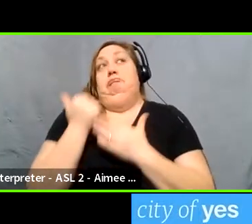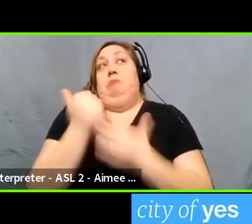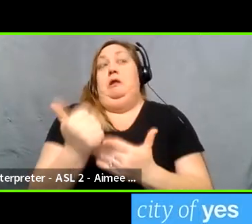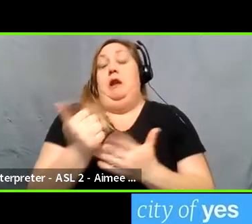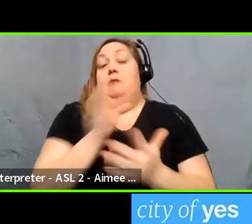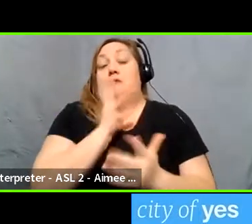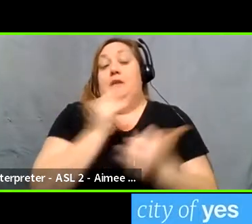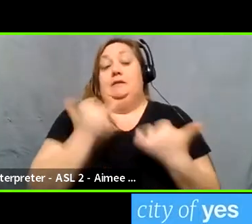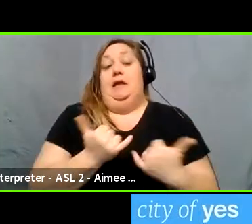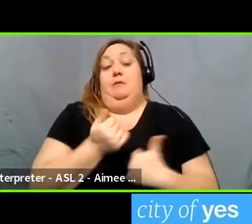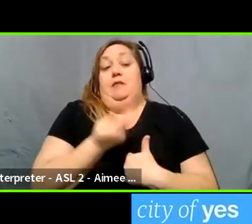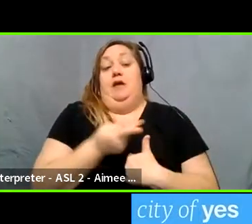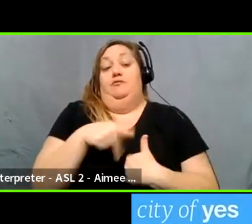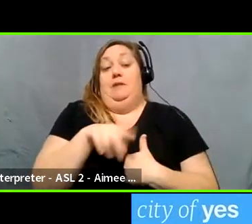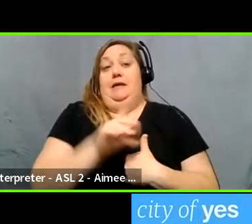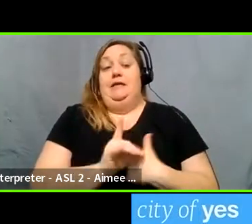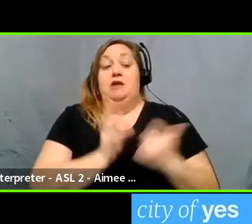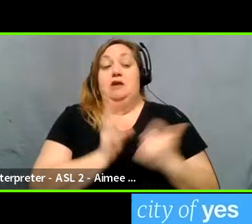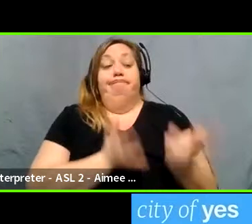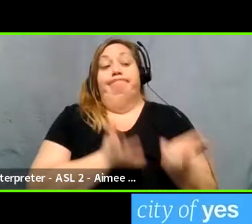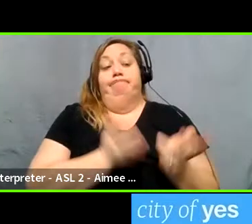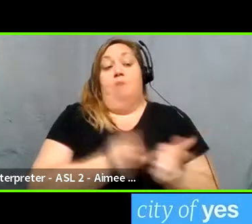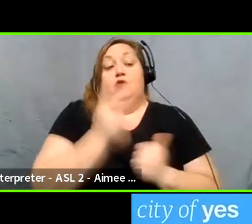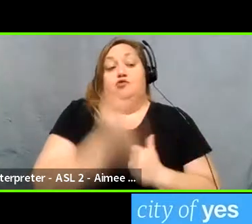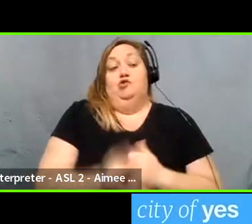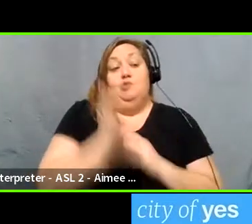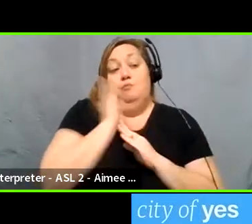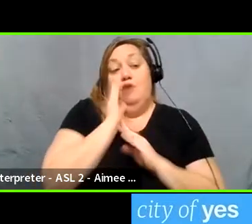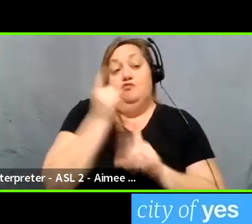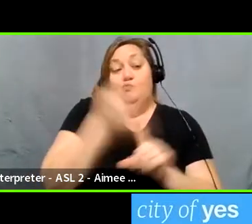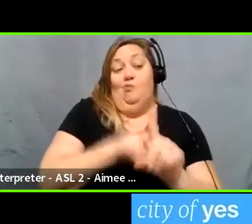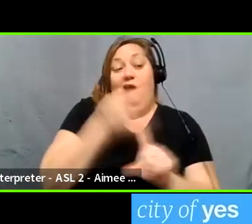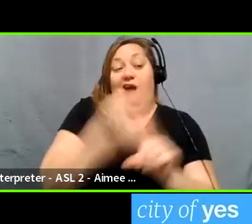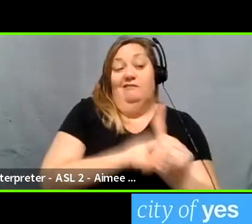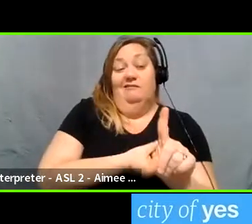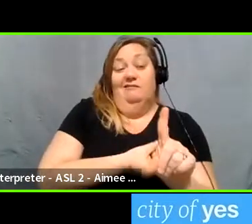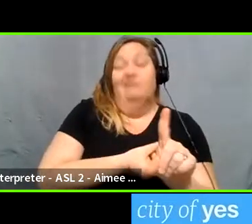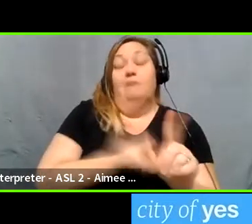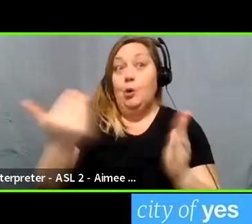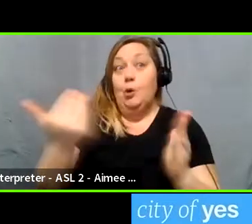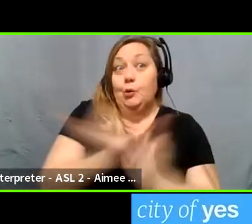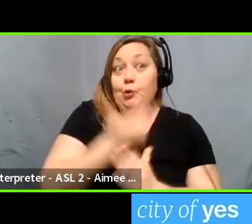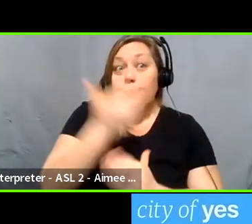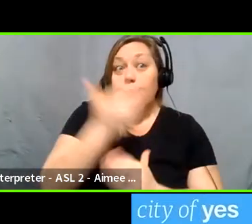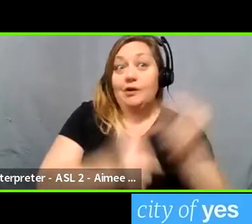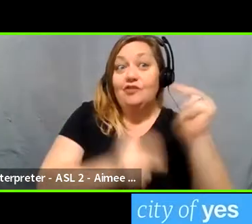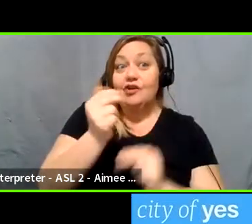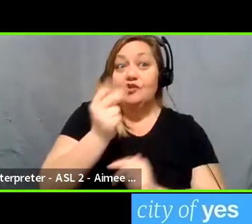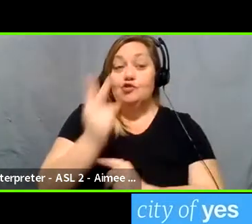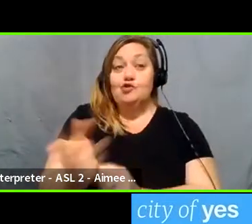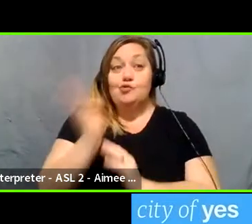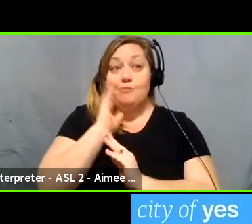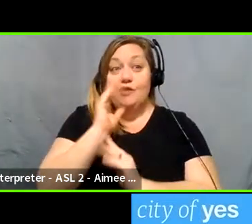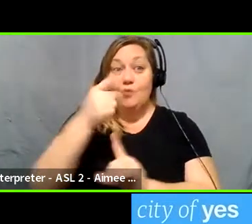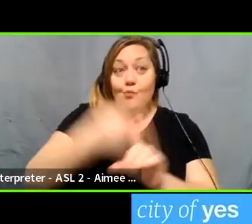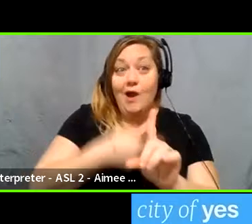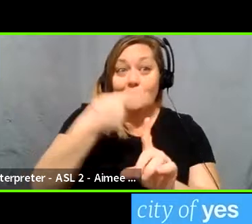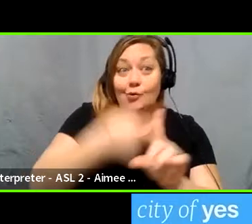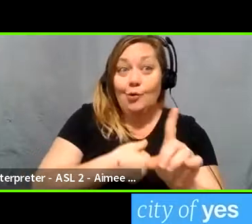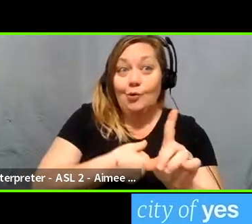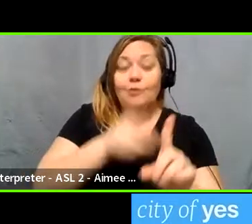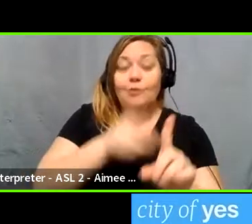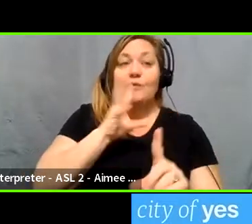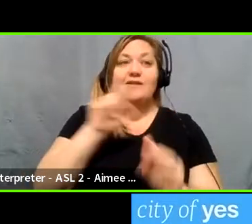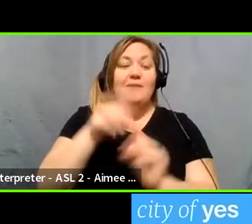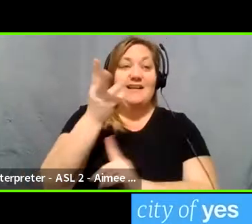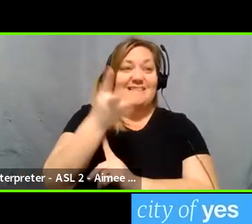today, um, about like two bedroom rents, a new, new, two, new, new construction, two bedroom rental. Um, you know, we're talking